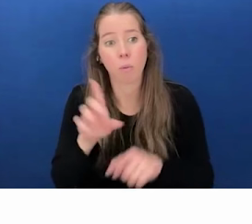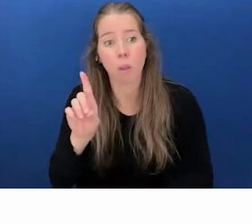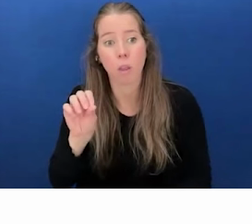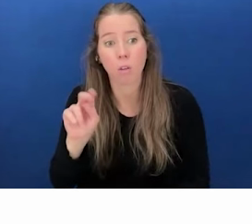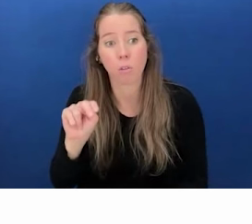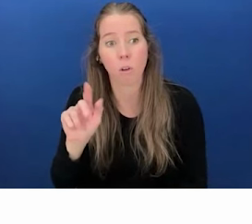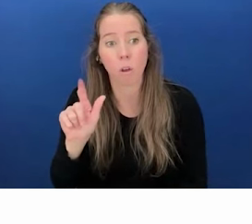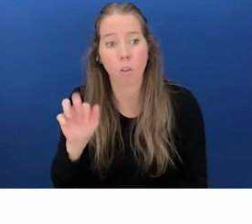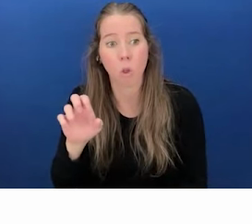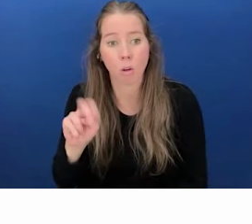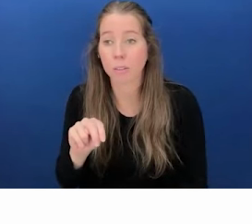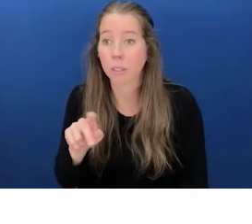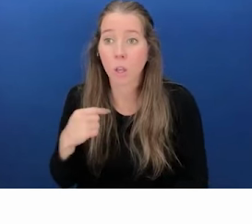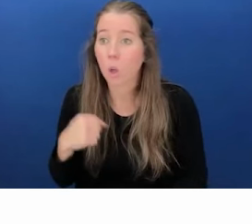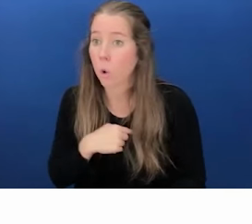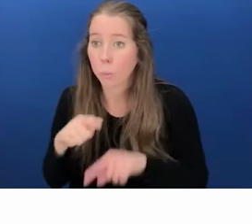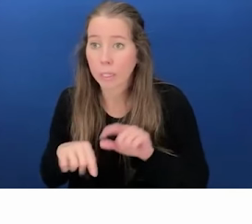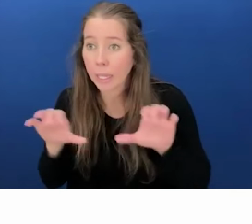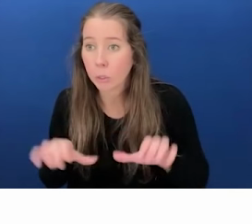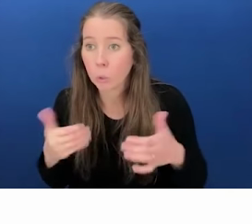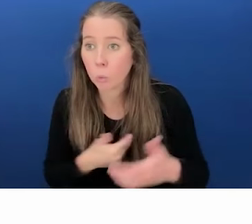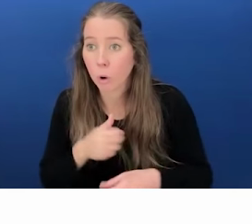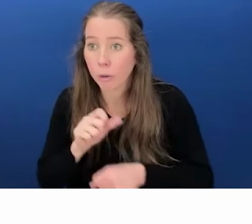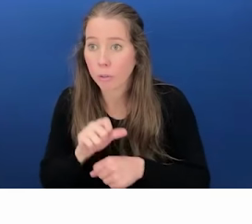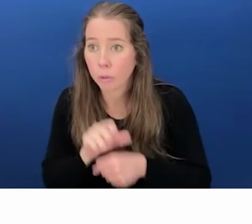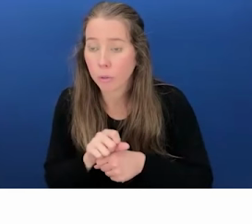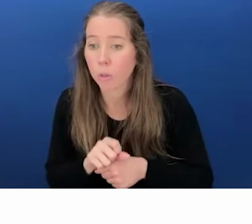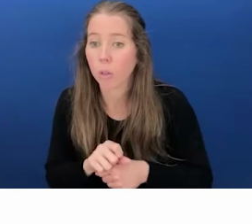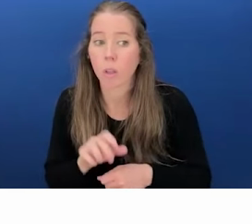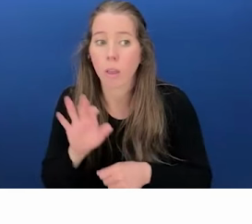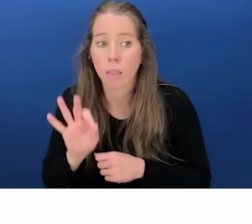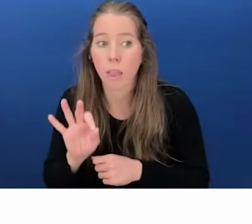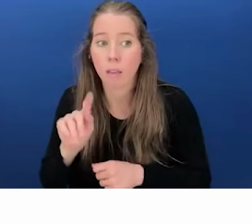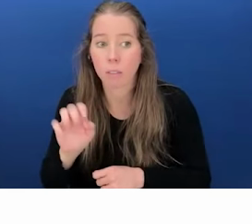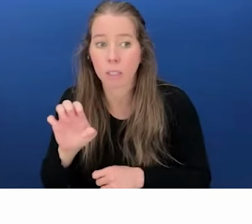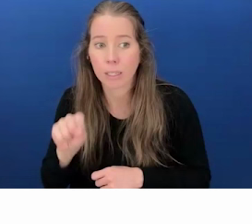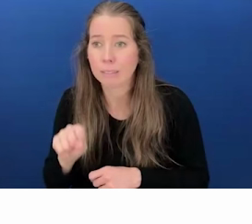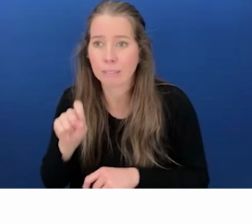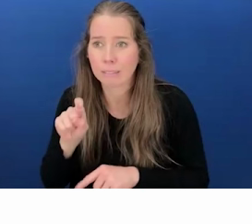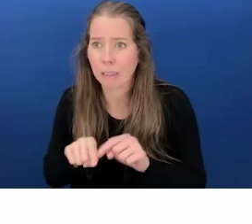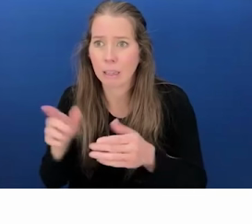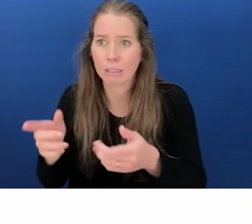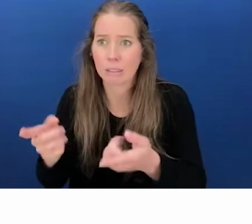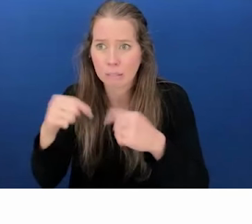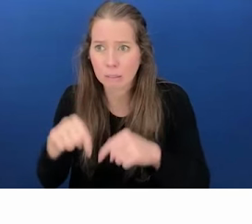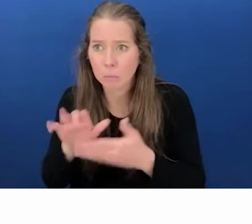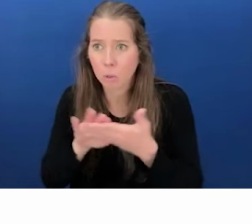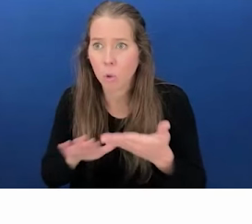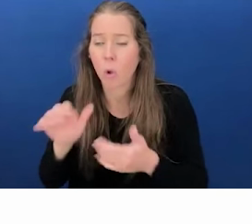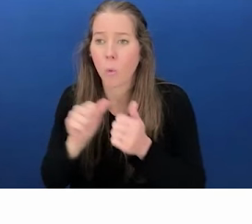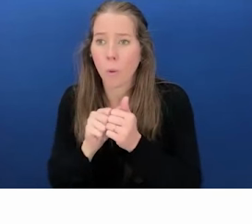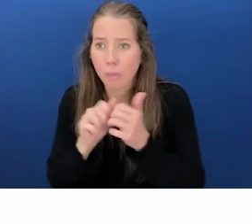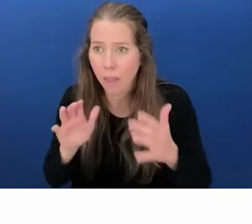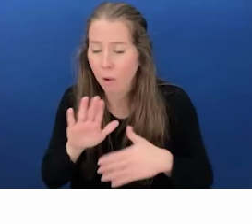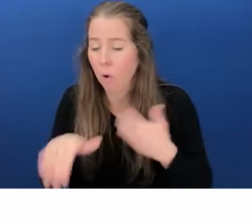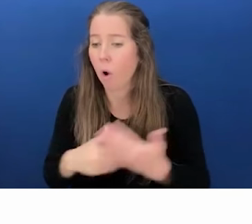We can't do our job. We cannot bring those FTES into the college without all of the classified professionals